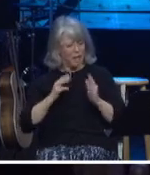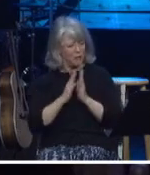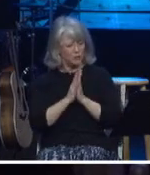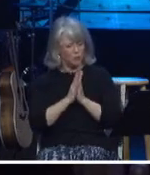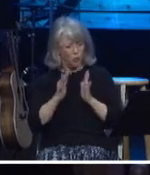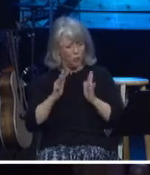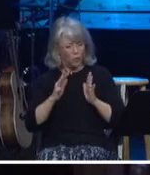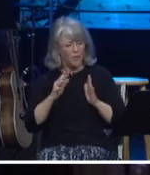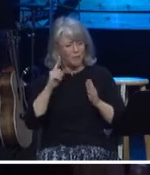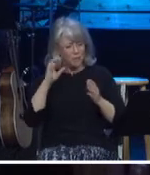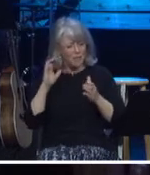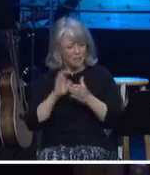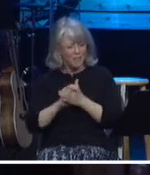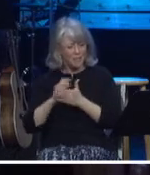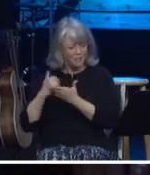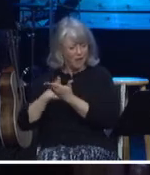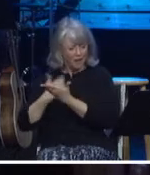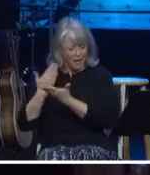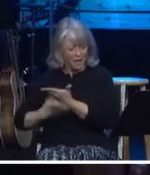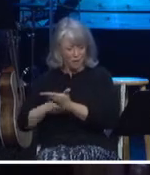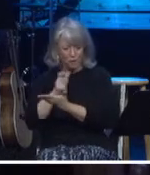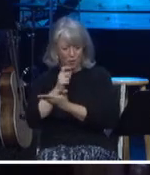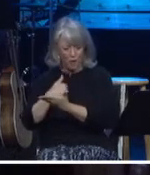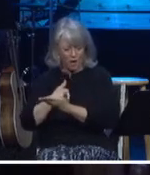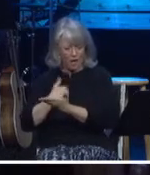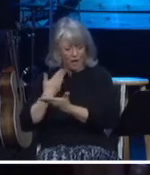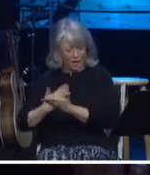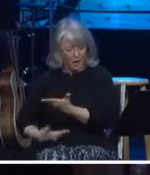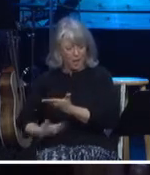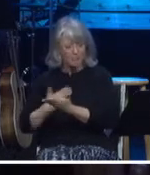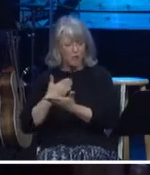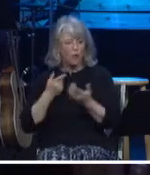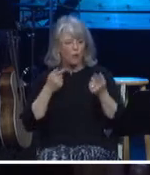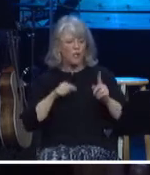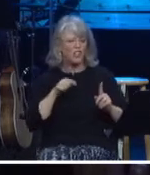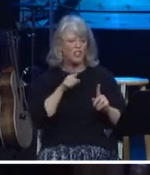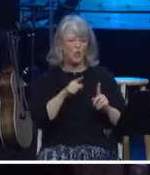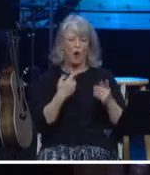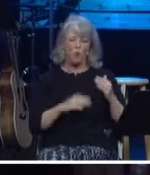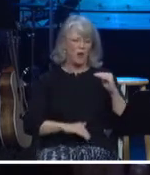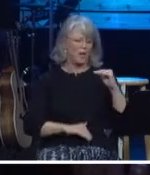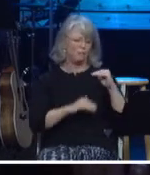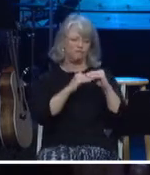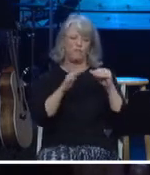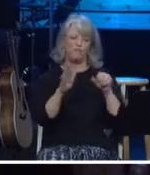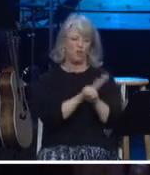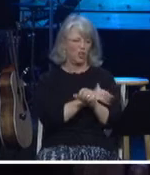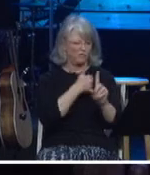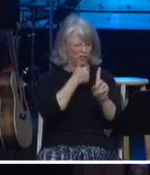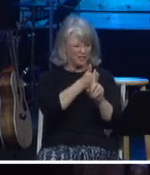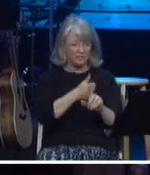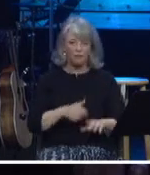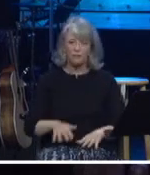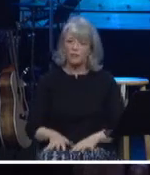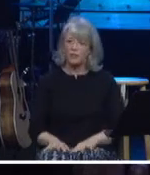when you receive glory from one another, when you're filled with yourself,